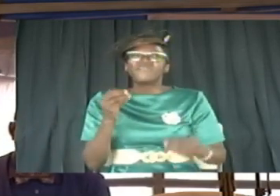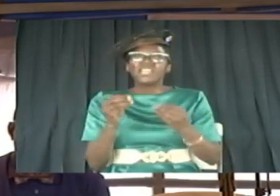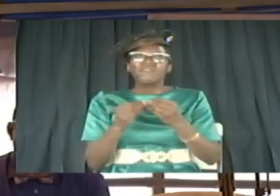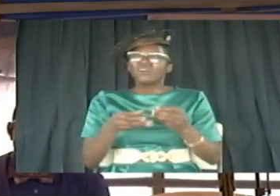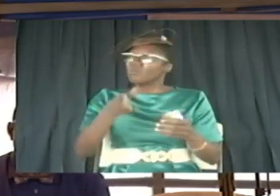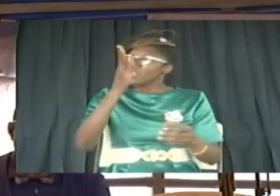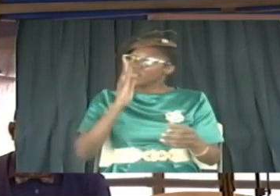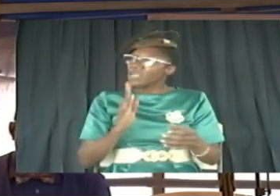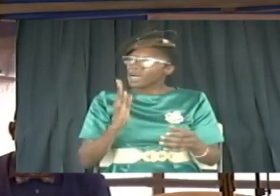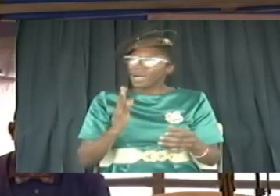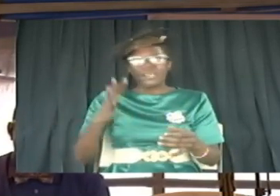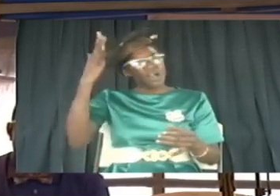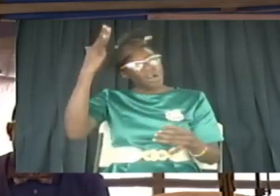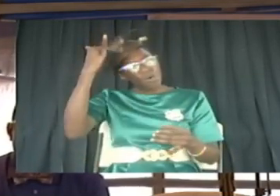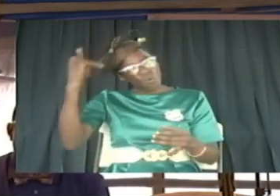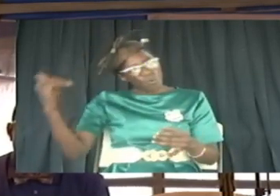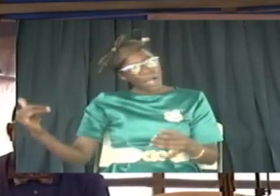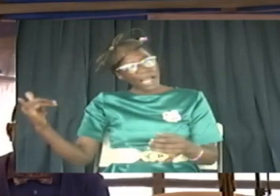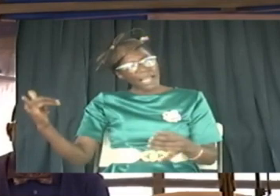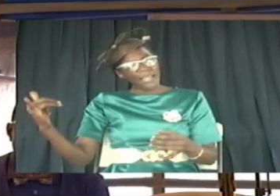Why?